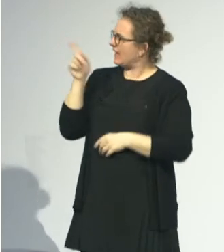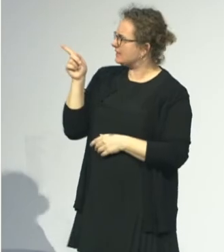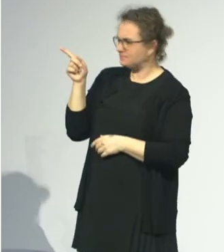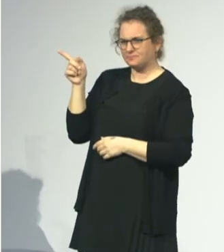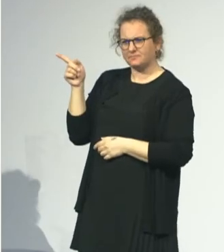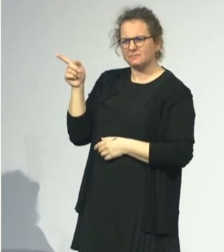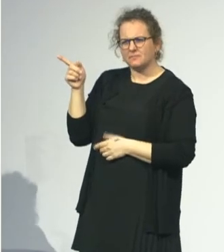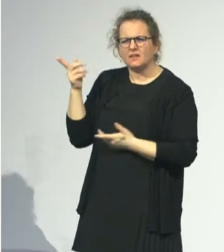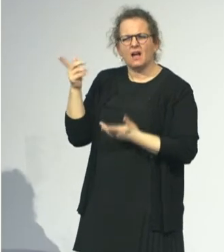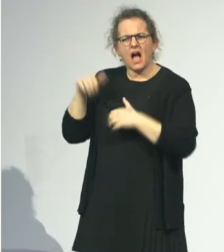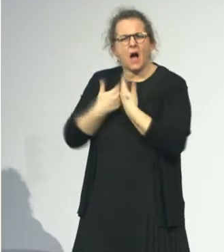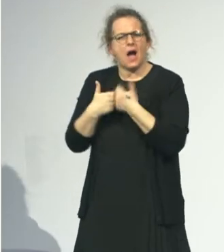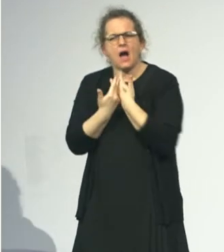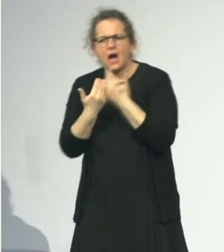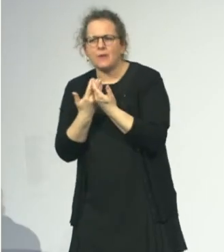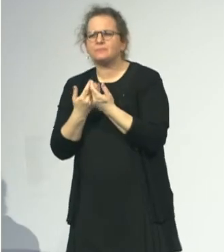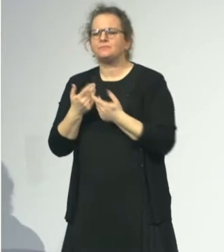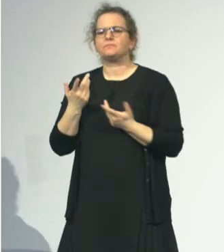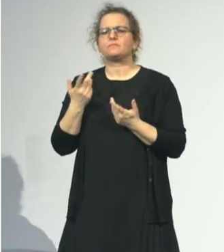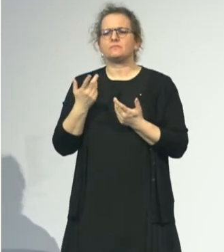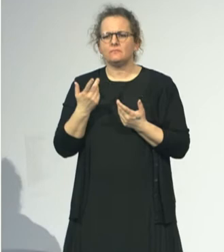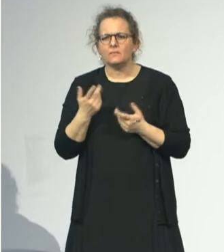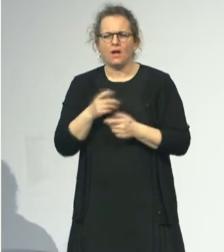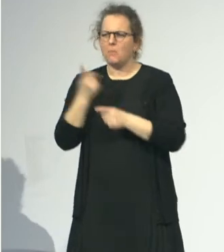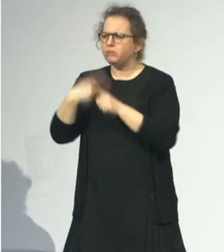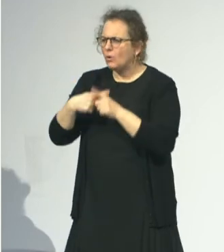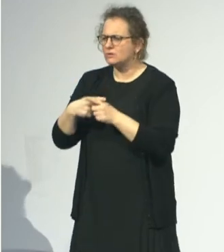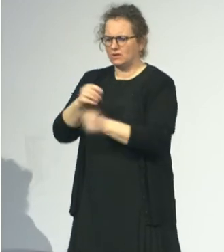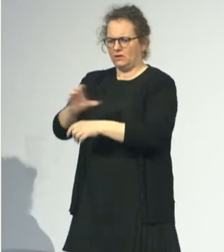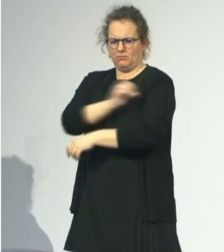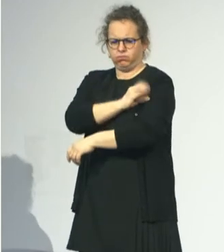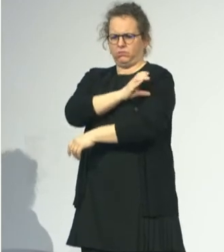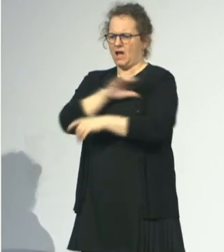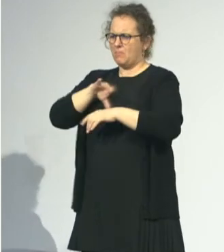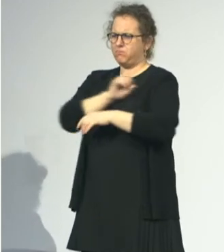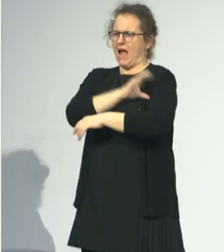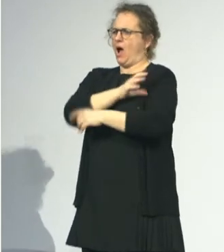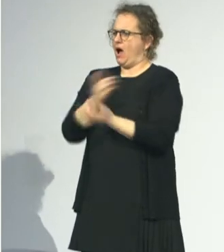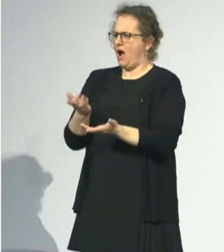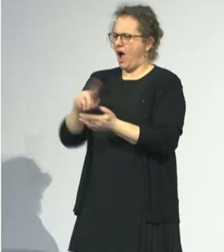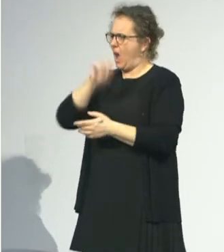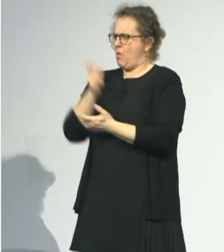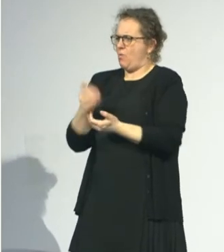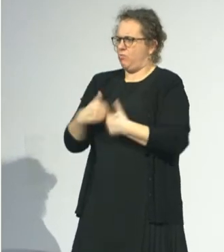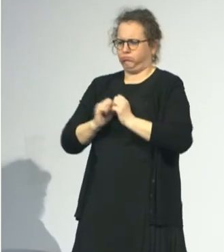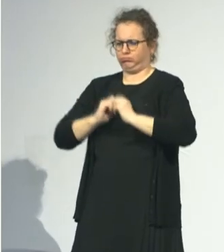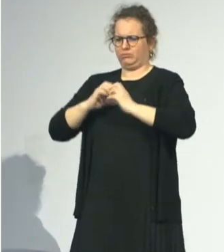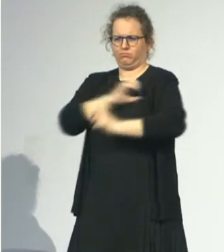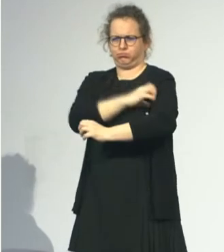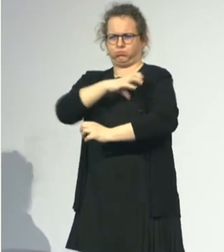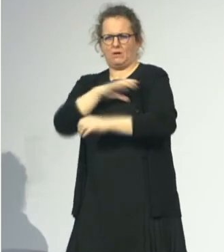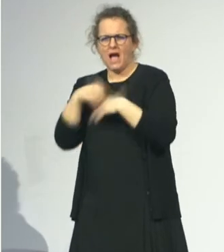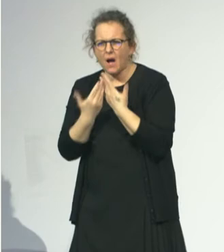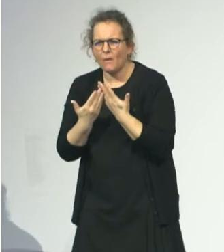or in wherever you guys are coming, and you see the reactions of people from all over the world saying, whoa,